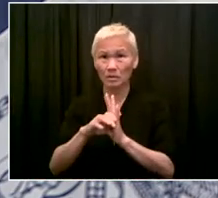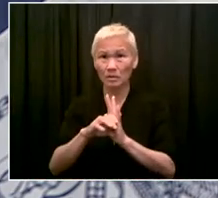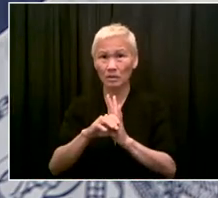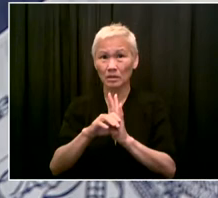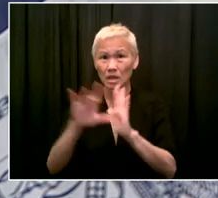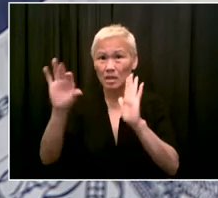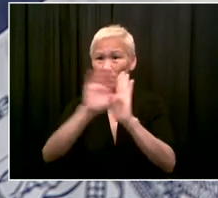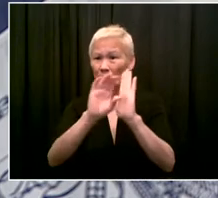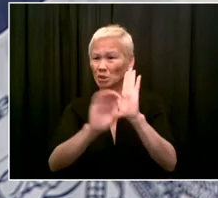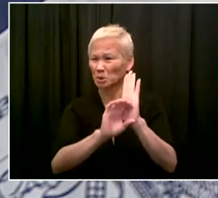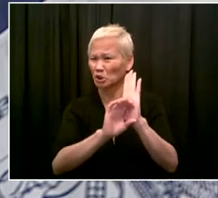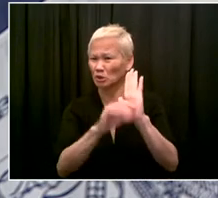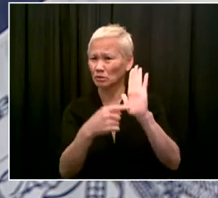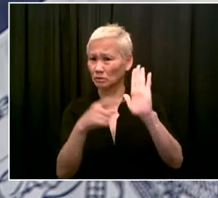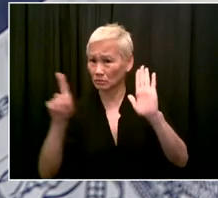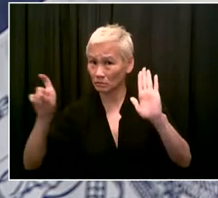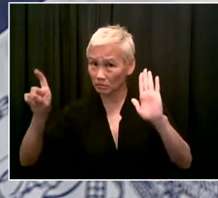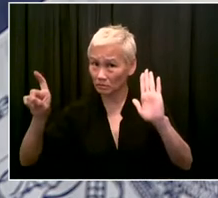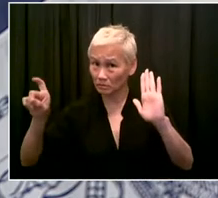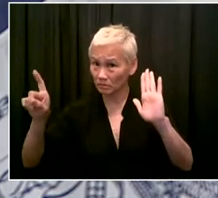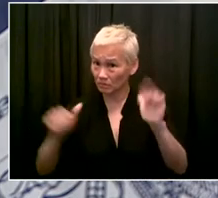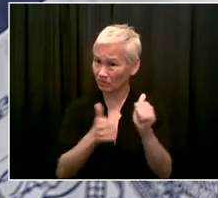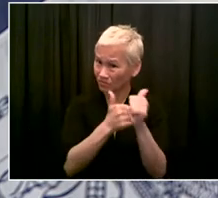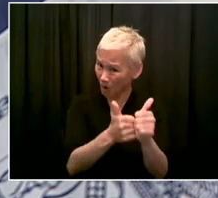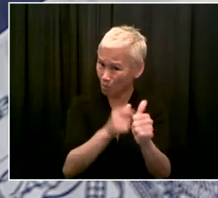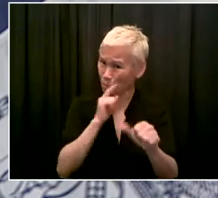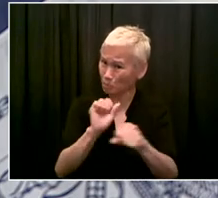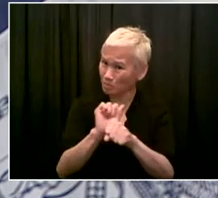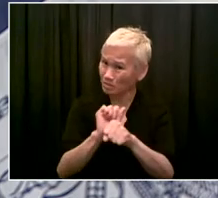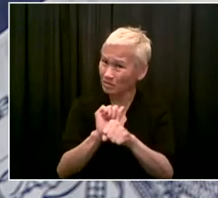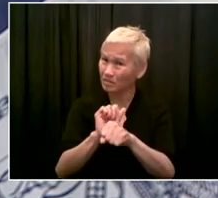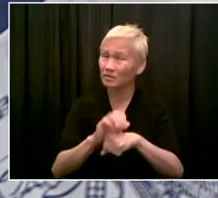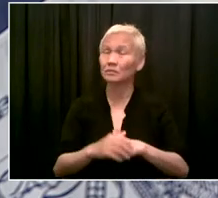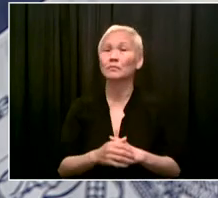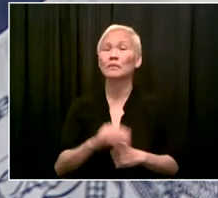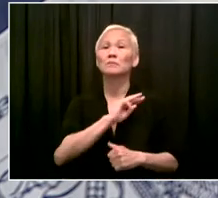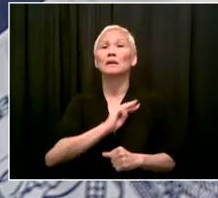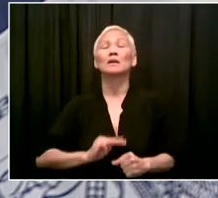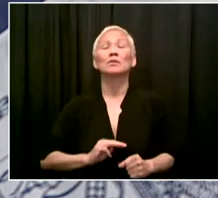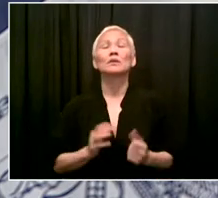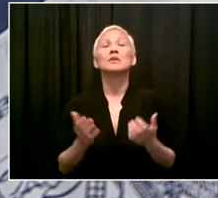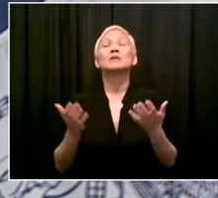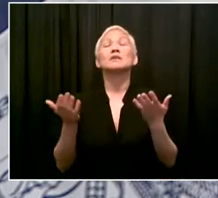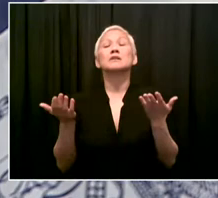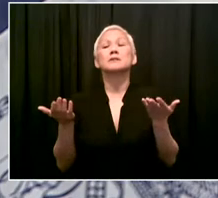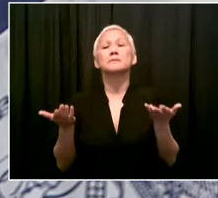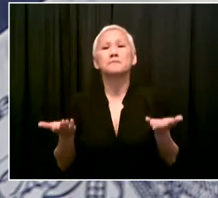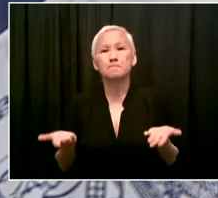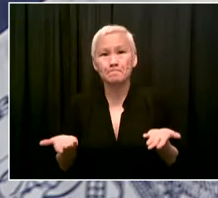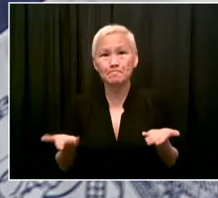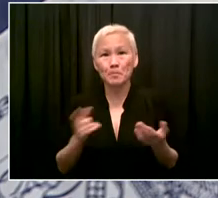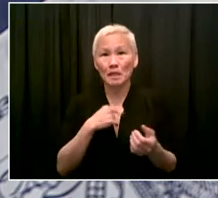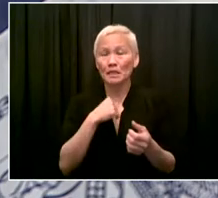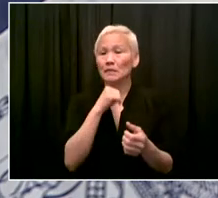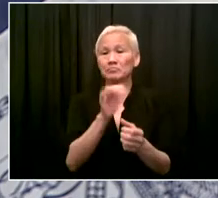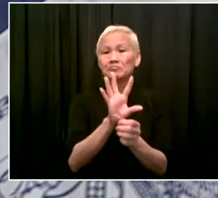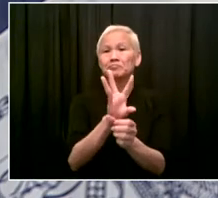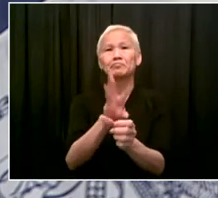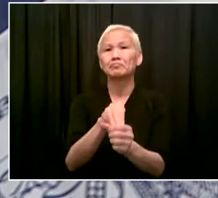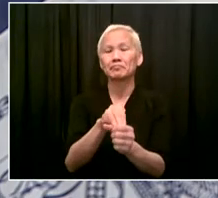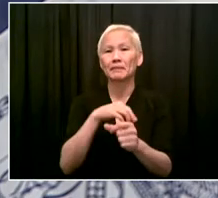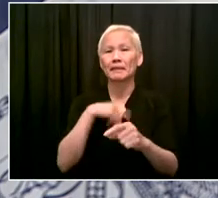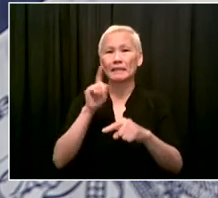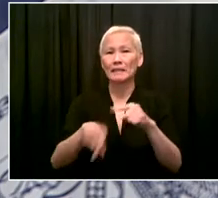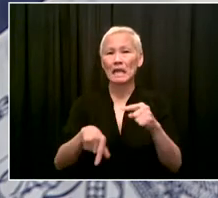We have to address the court's concerns. The best way to do that is to pass legislation clarifying the law. The